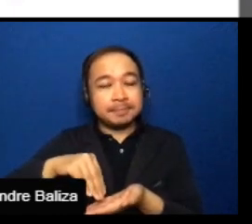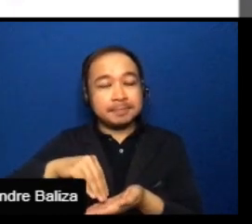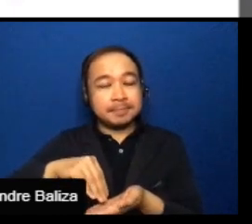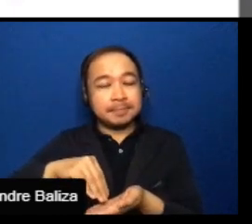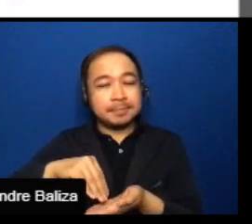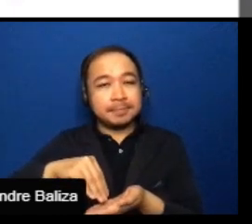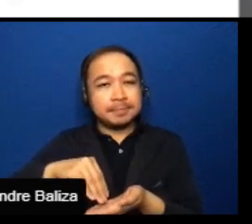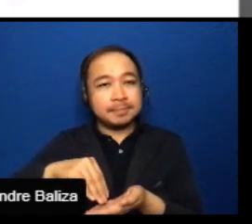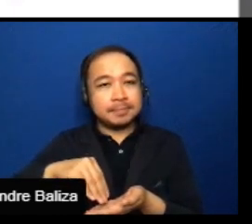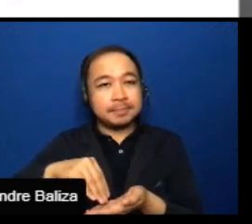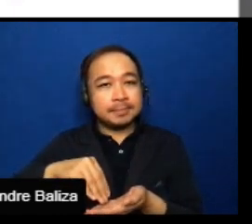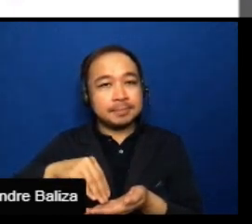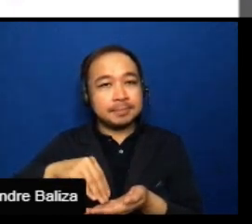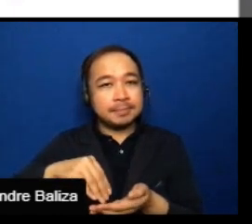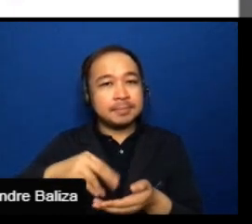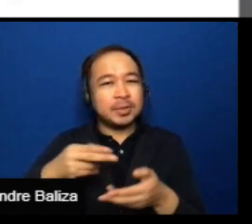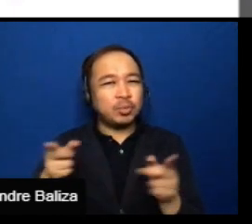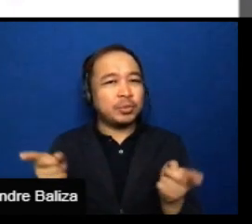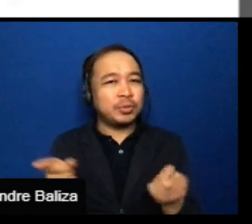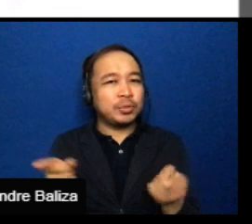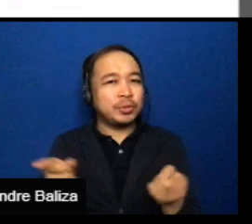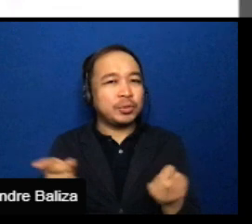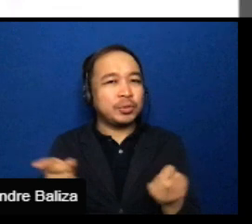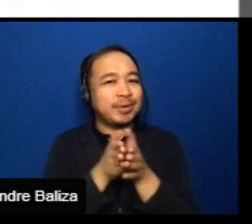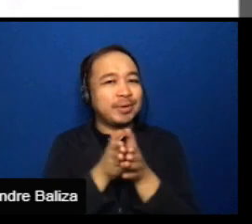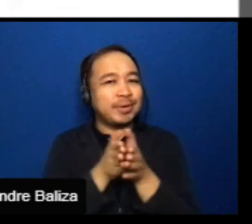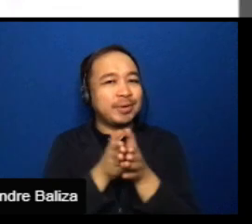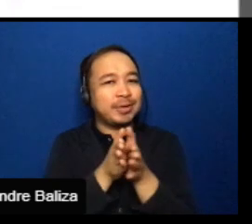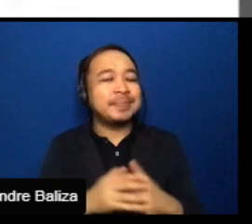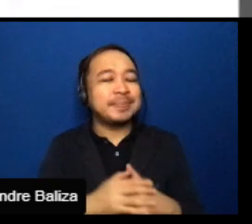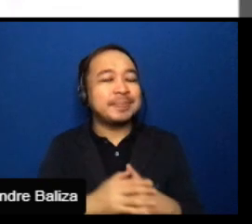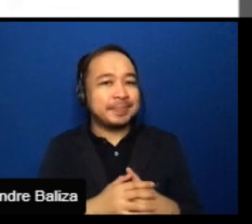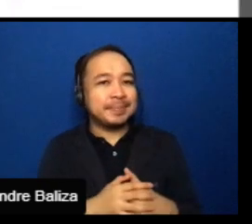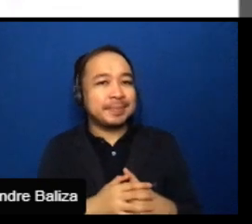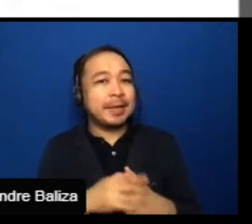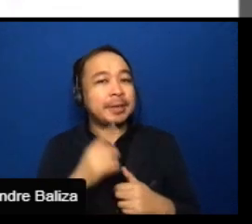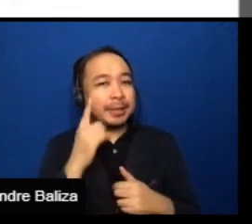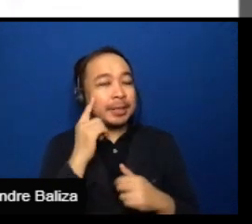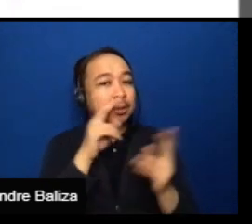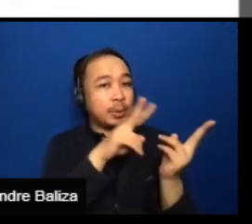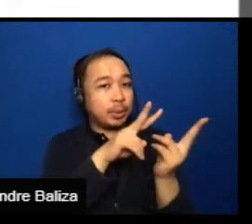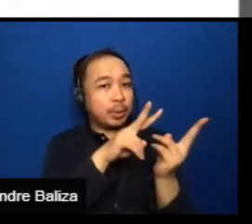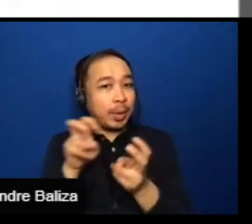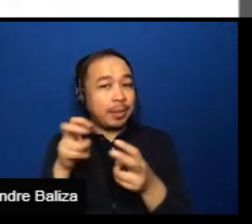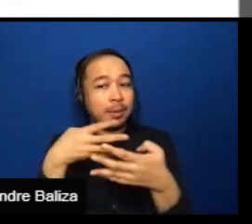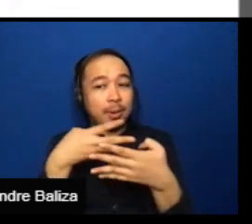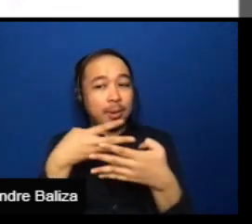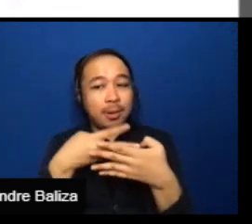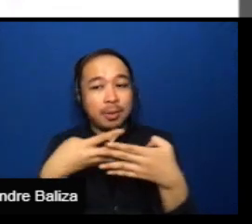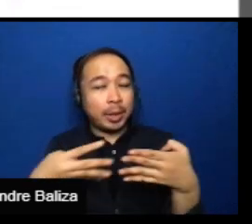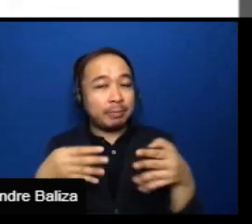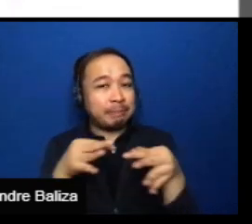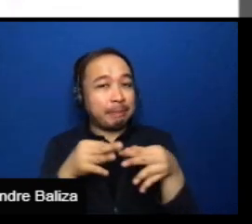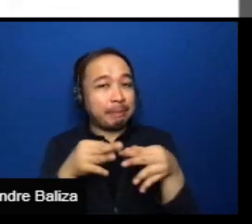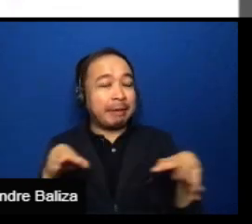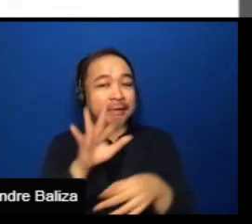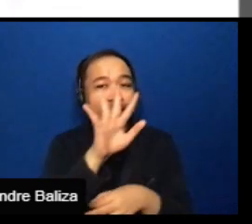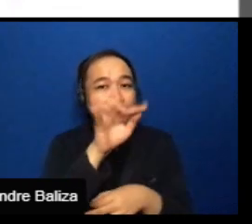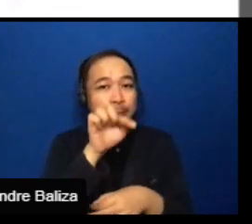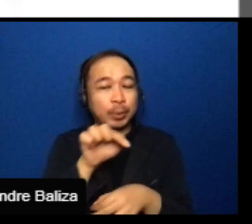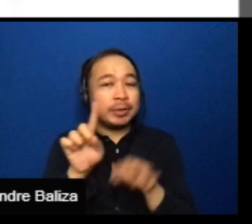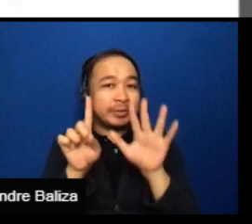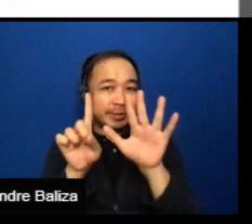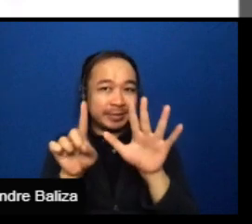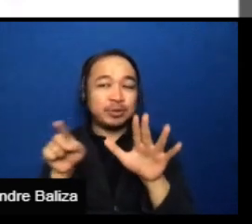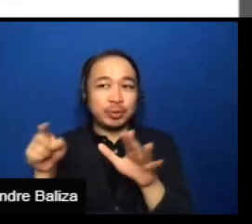to make a brief statement. I think using the language from 5.6, we reflect that in accordance with the Program of Action of the